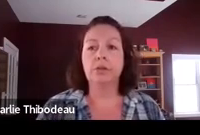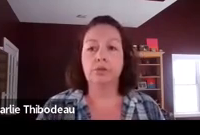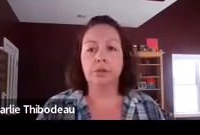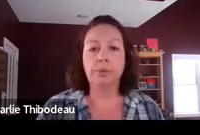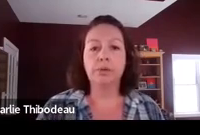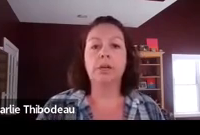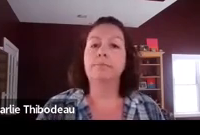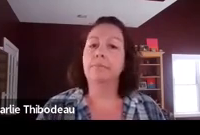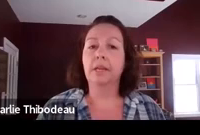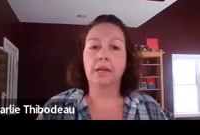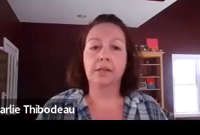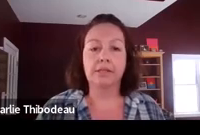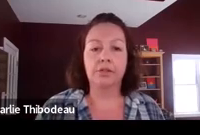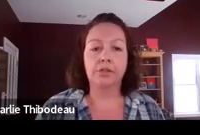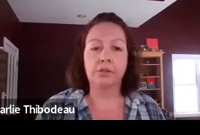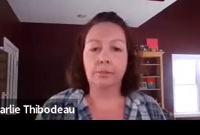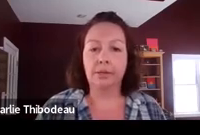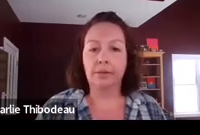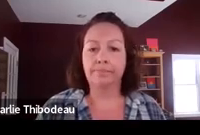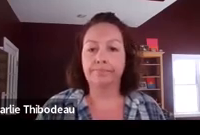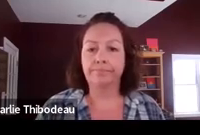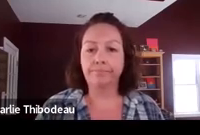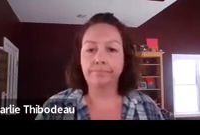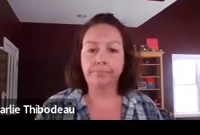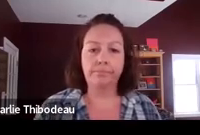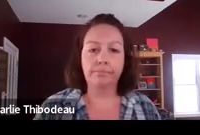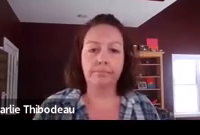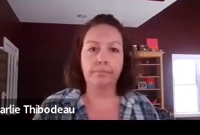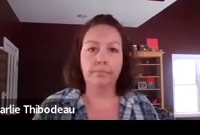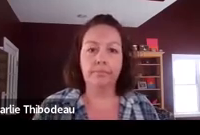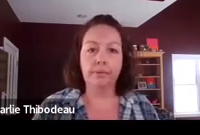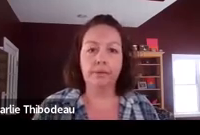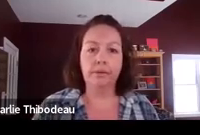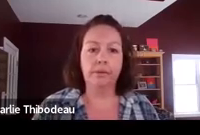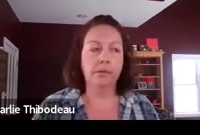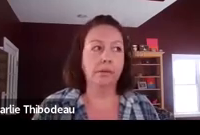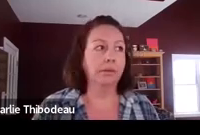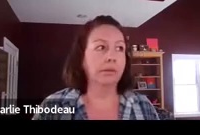use the link on your computer and enter your email.